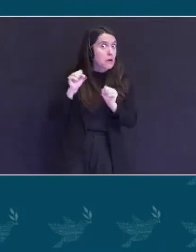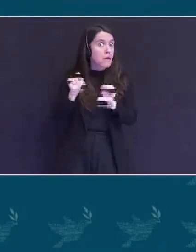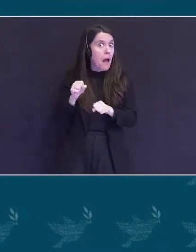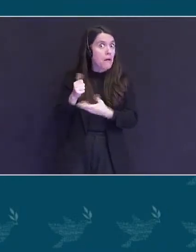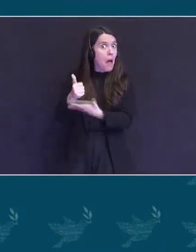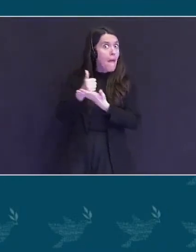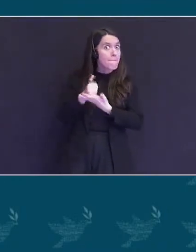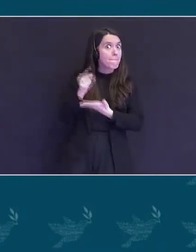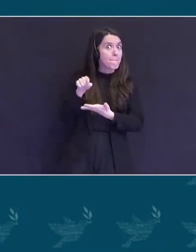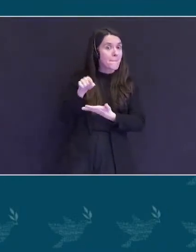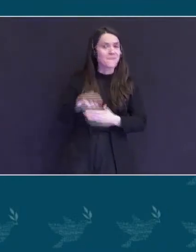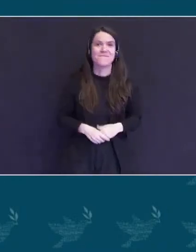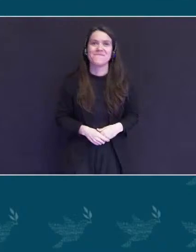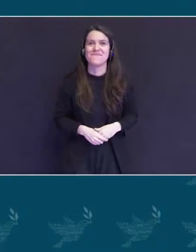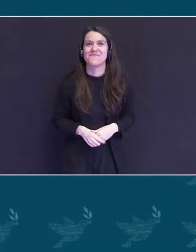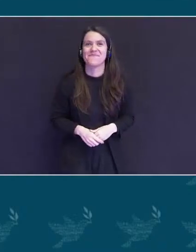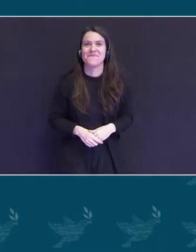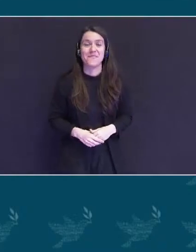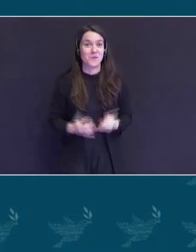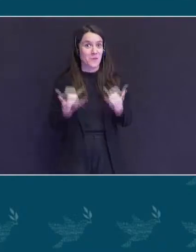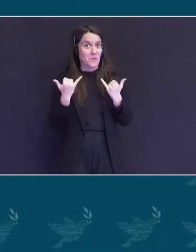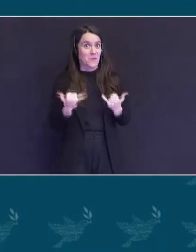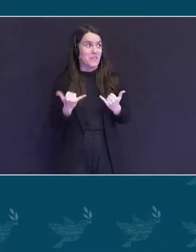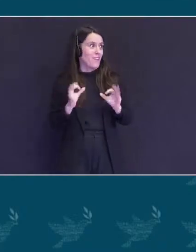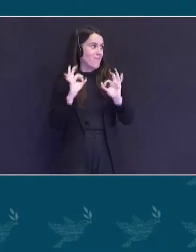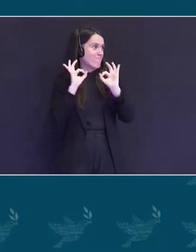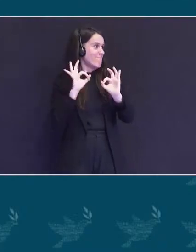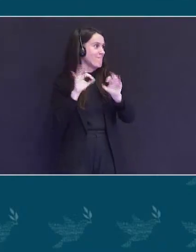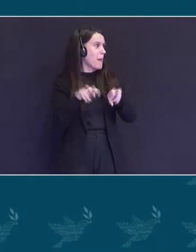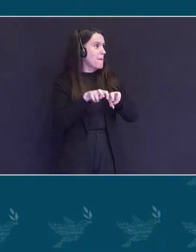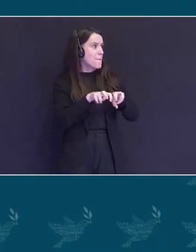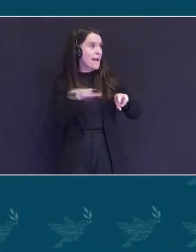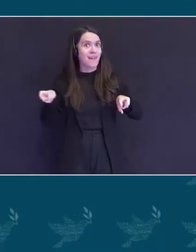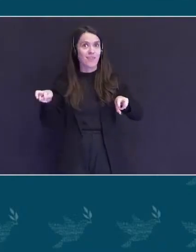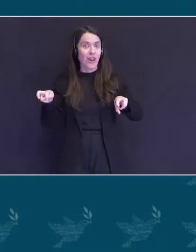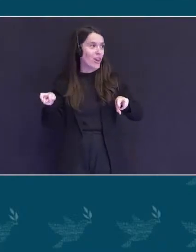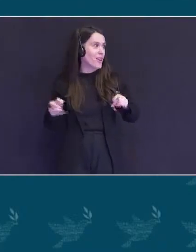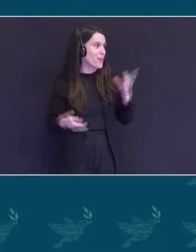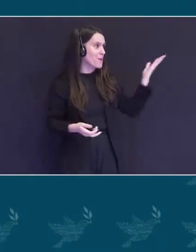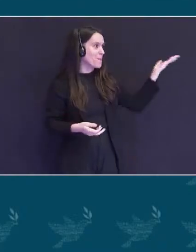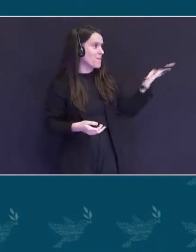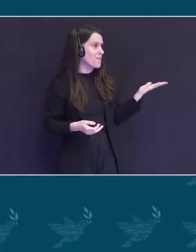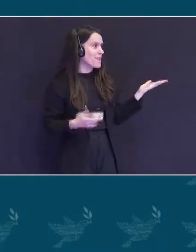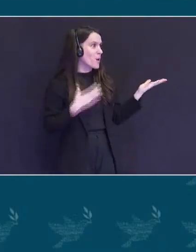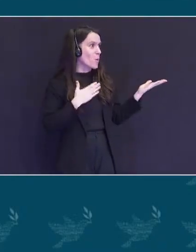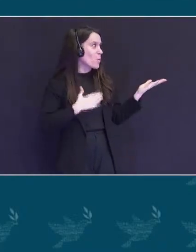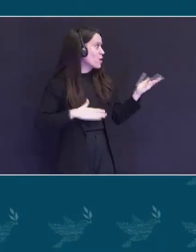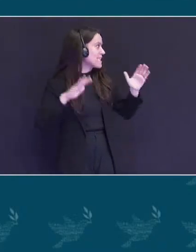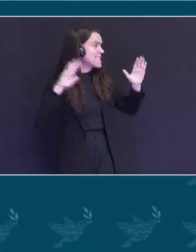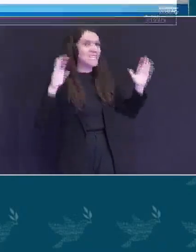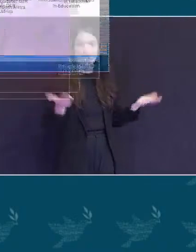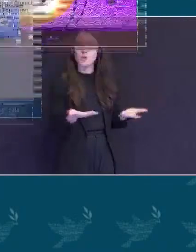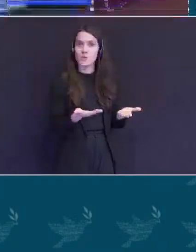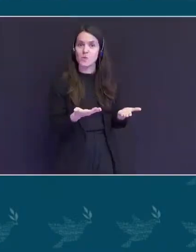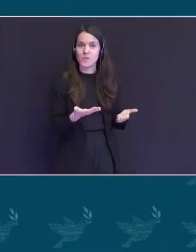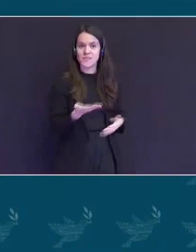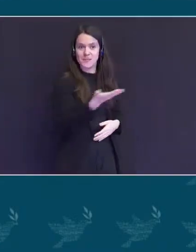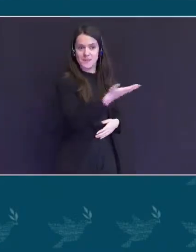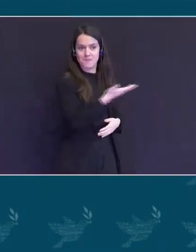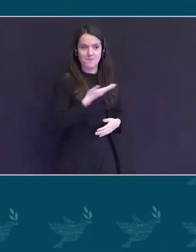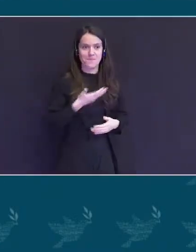Today, we have a great panel. Let me introduce to you our panel